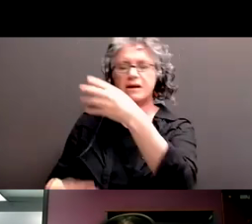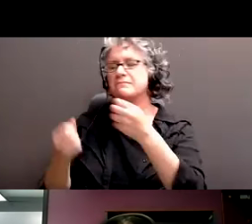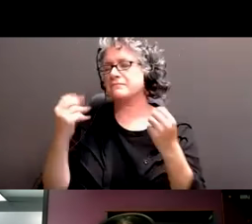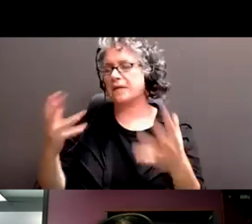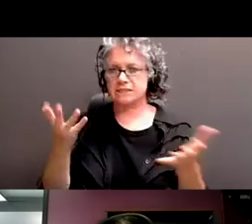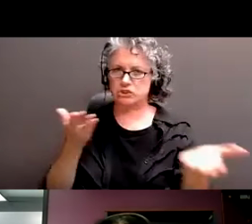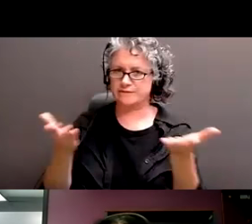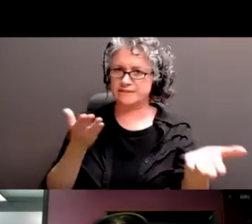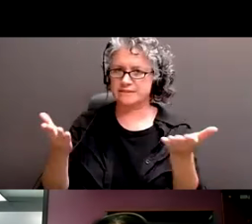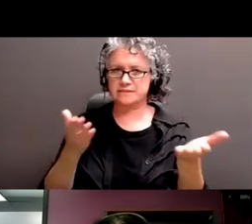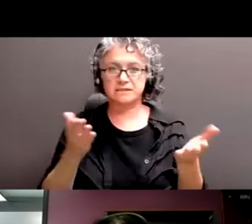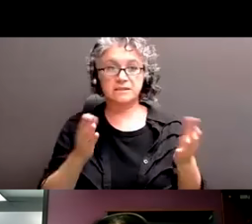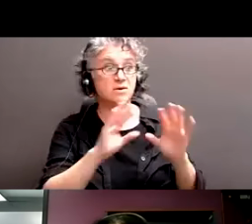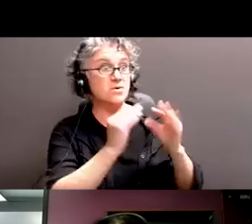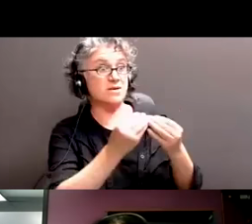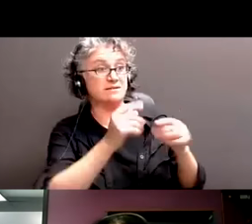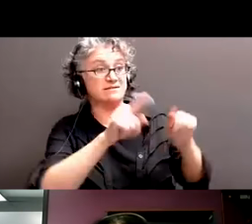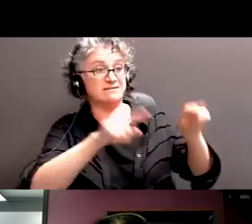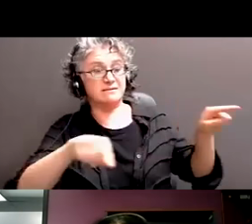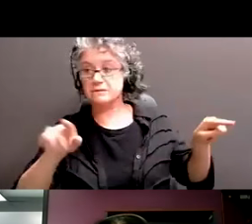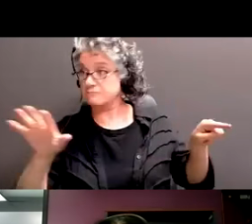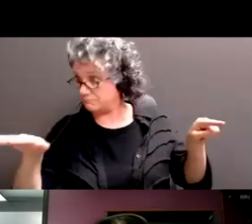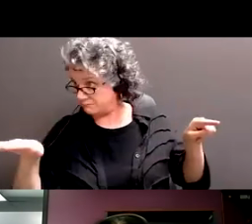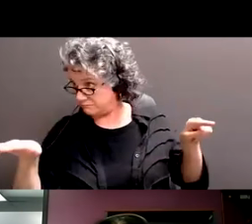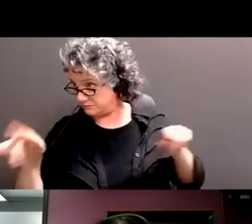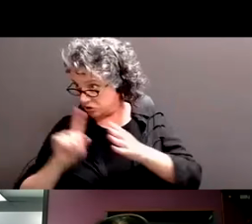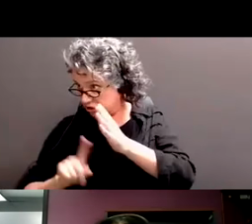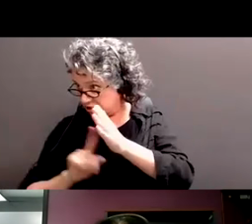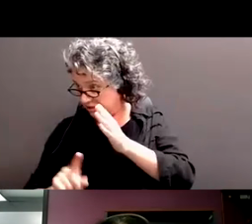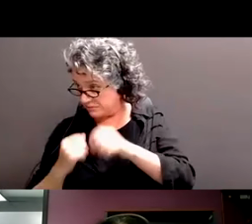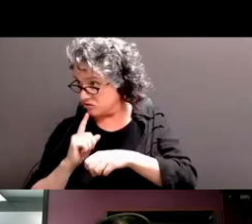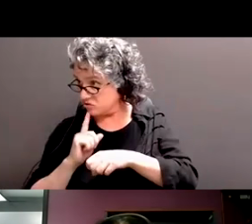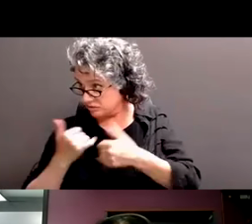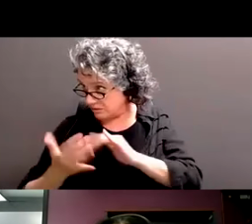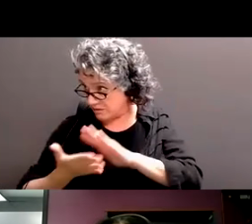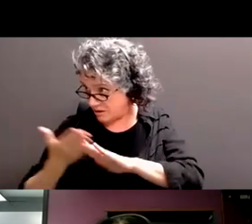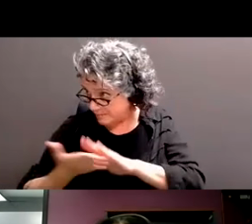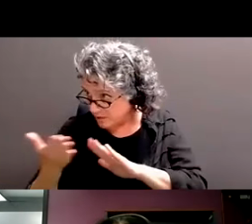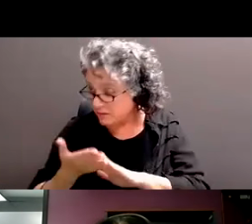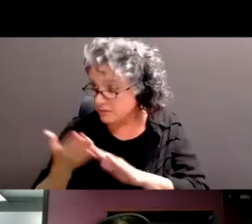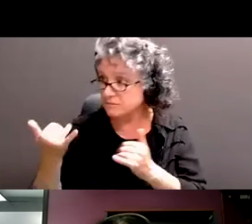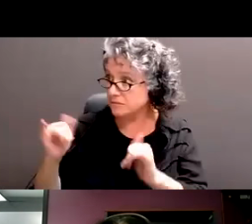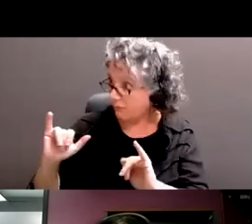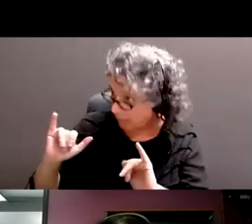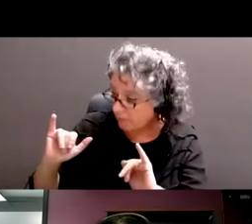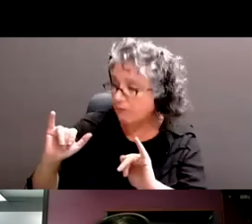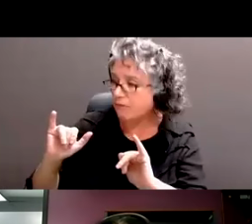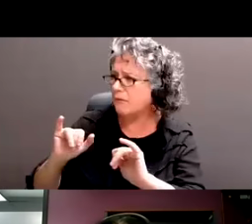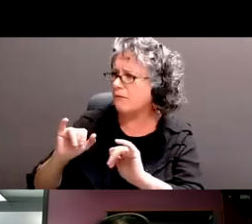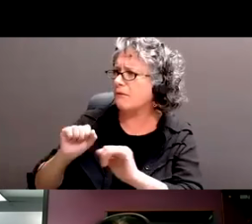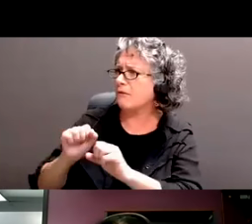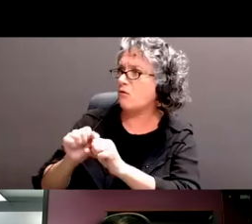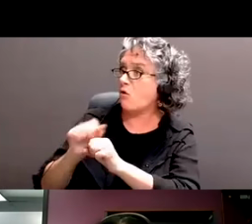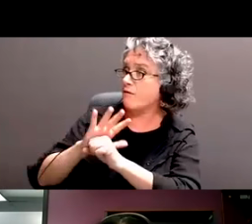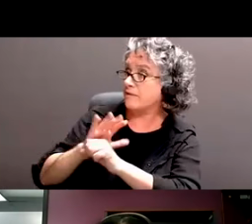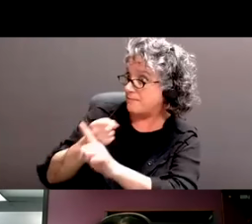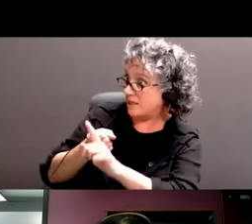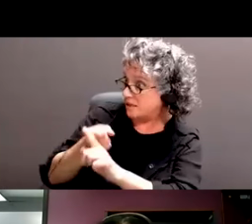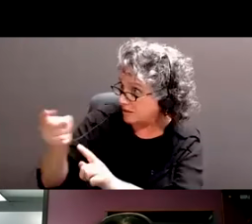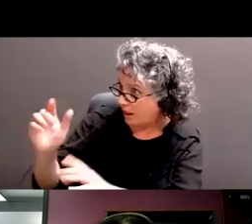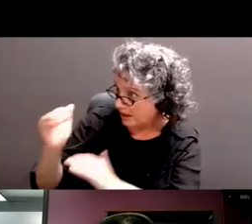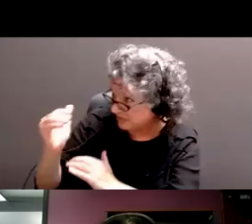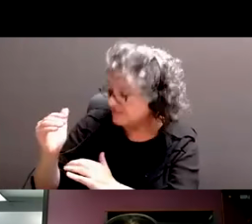been checking in with those organizations to see, you know, if they're still operational, what impact COVID has had on service